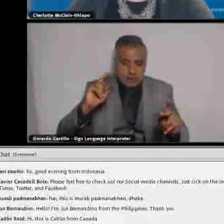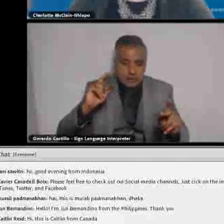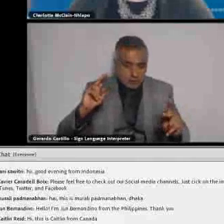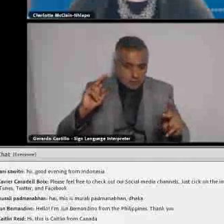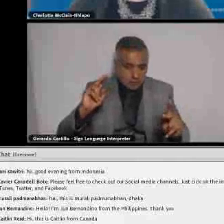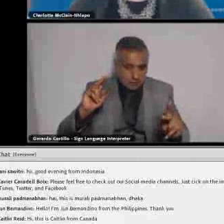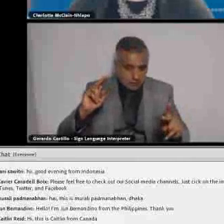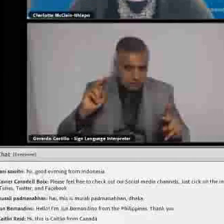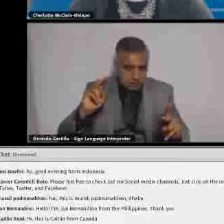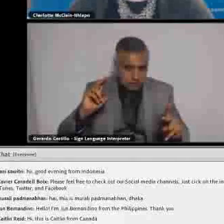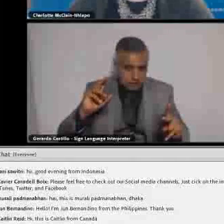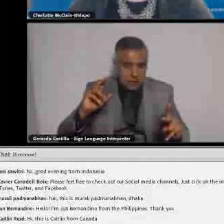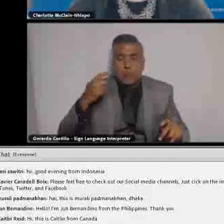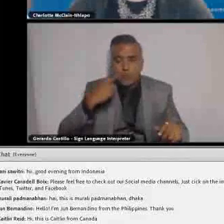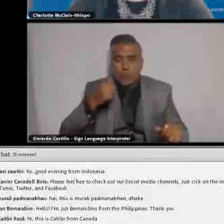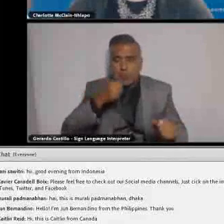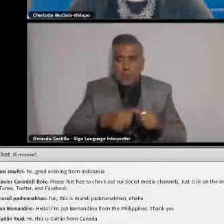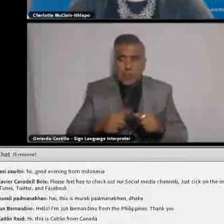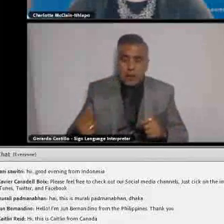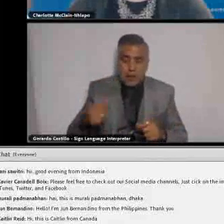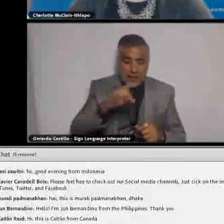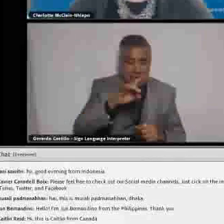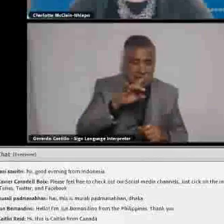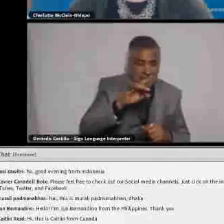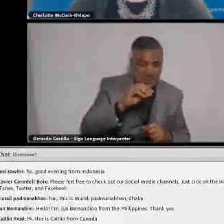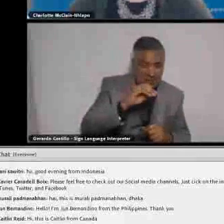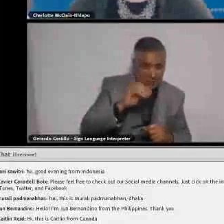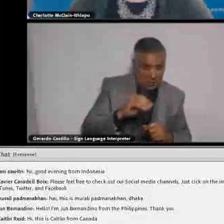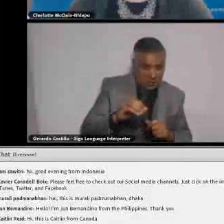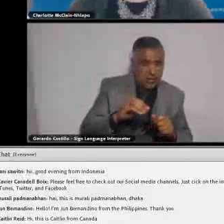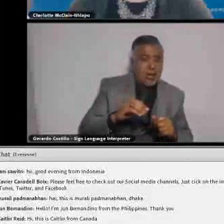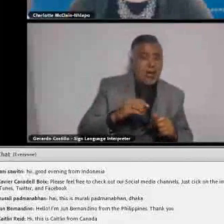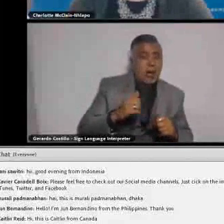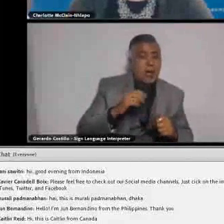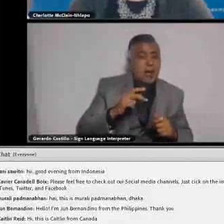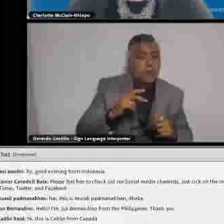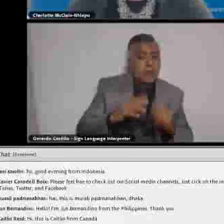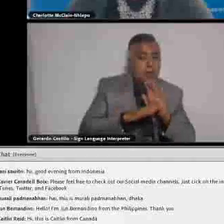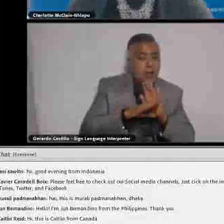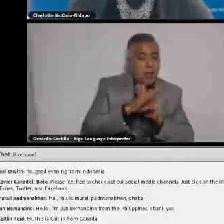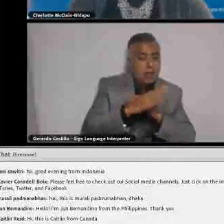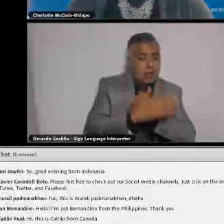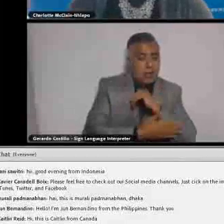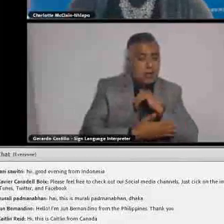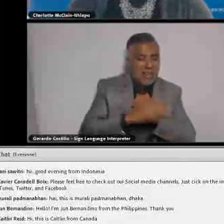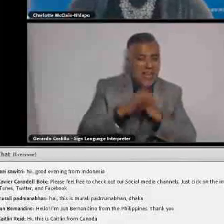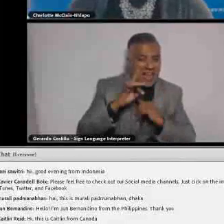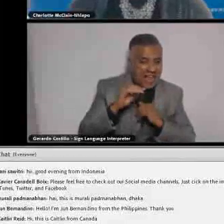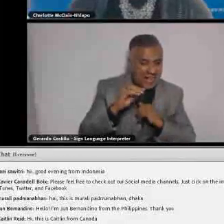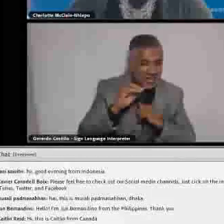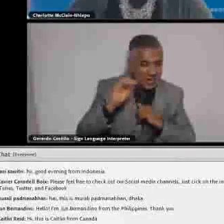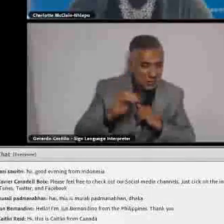slide, right? 80% in developing countries, 80% living in poverty. So, and knowing that,